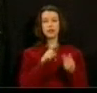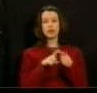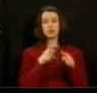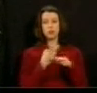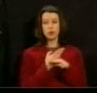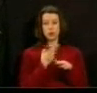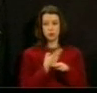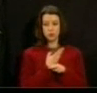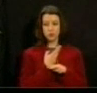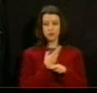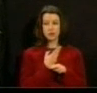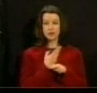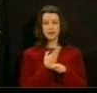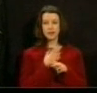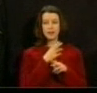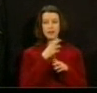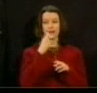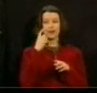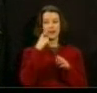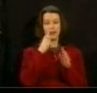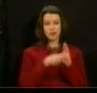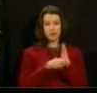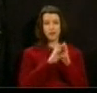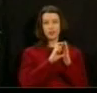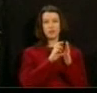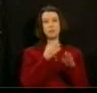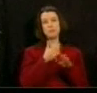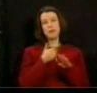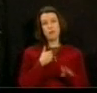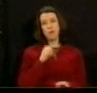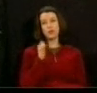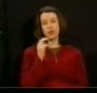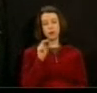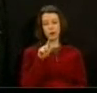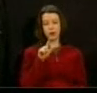use and review before the 29th.